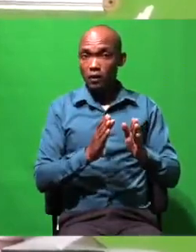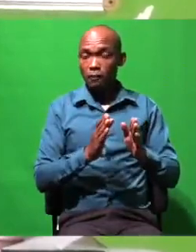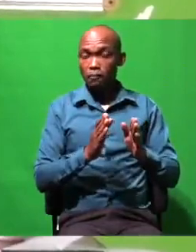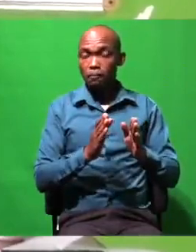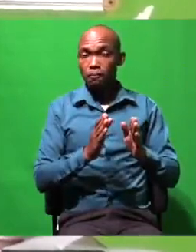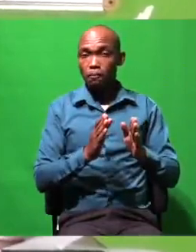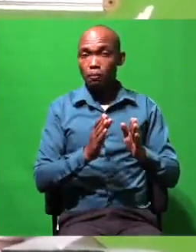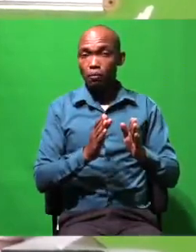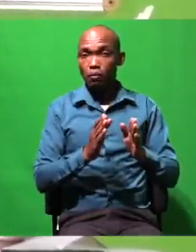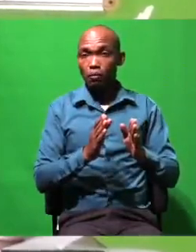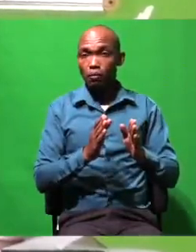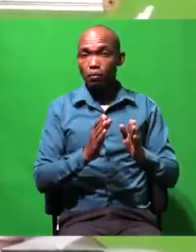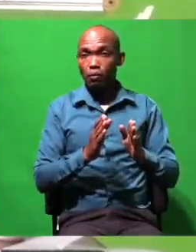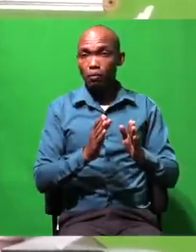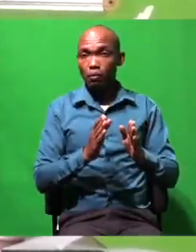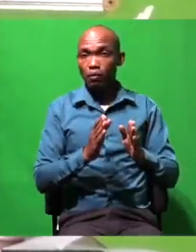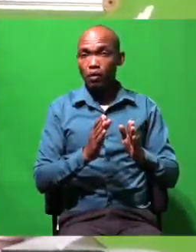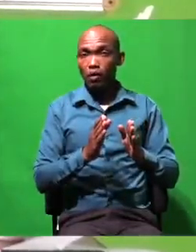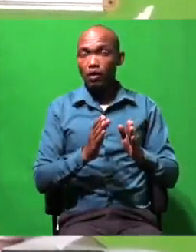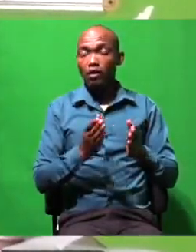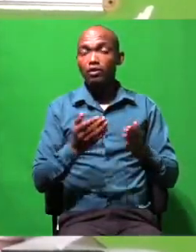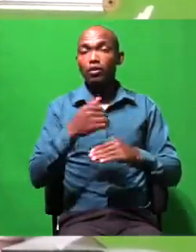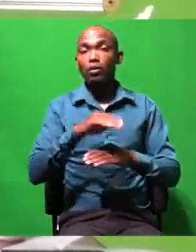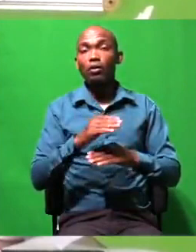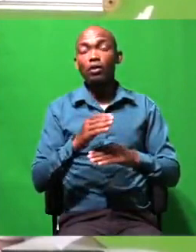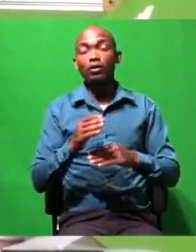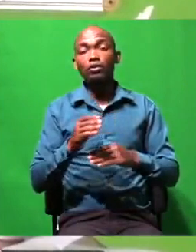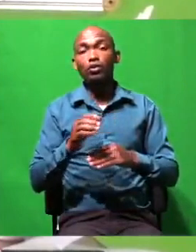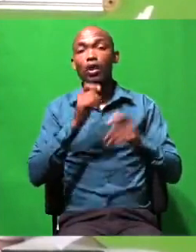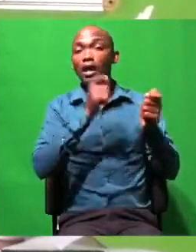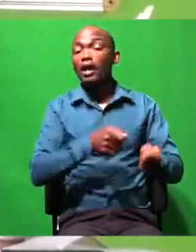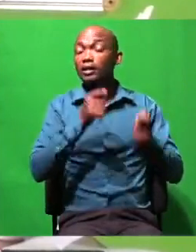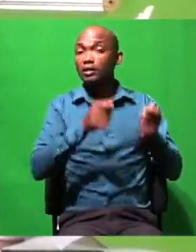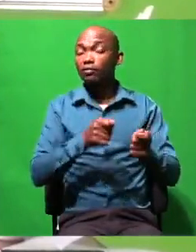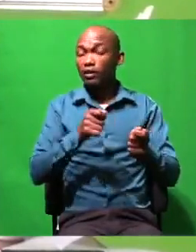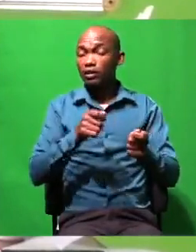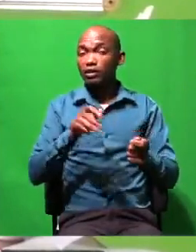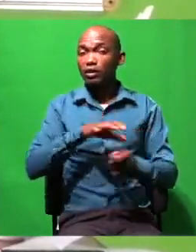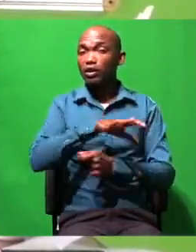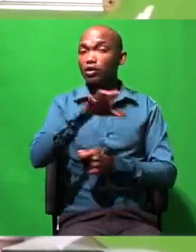to make, to cultivate those